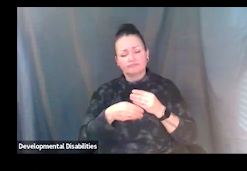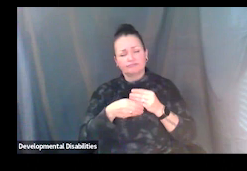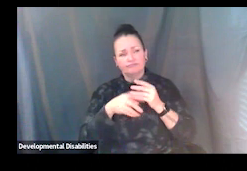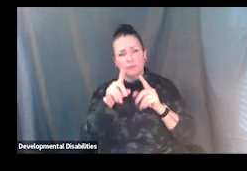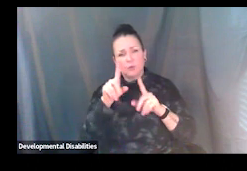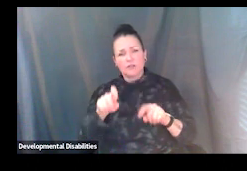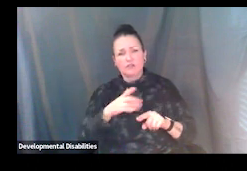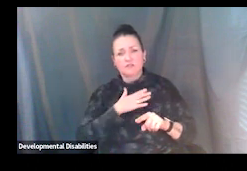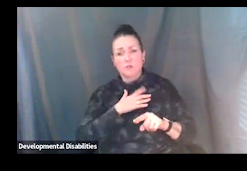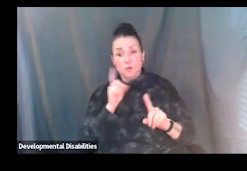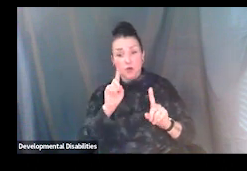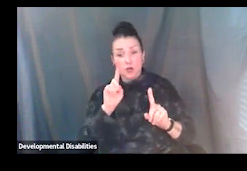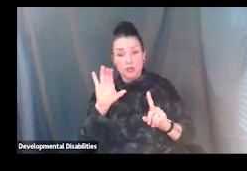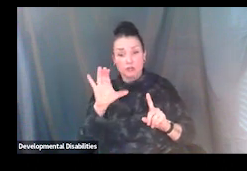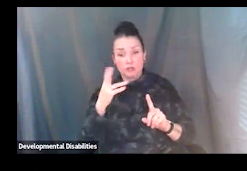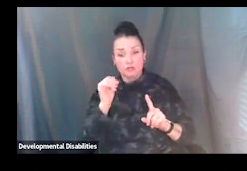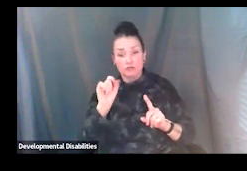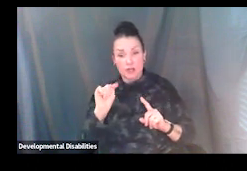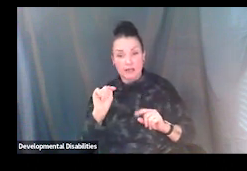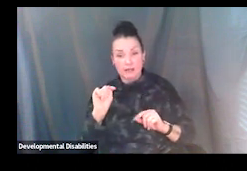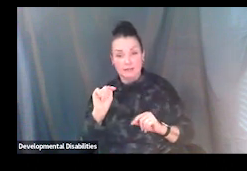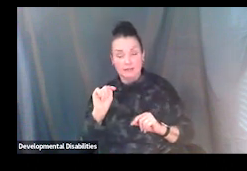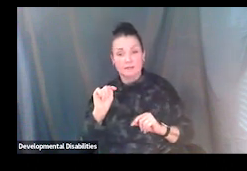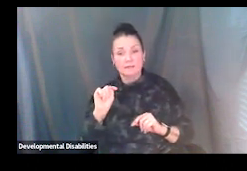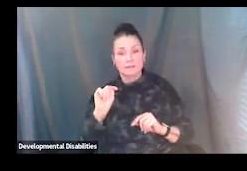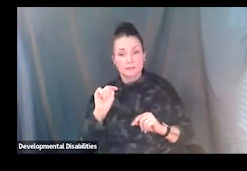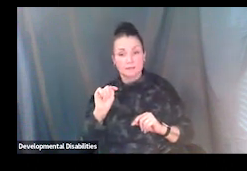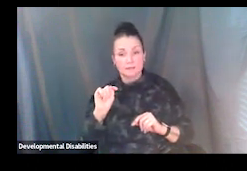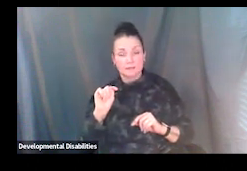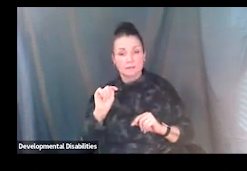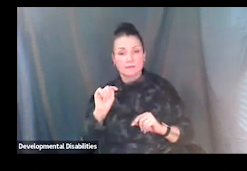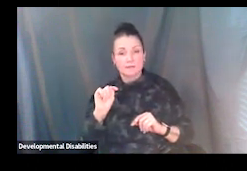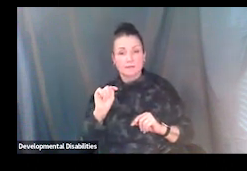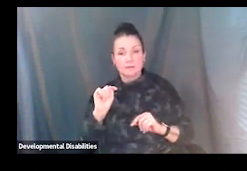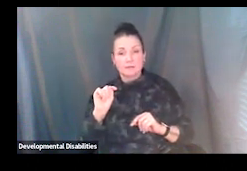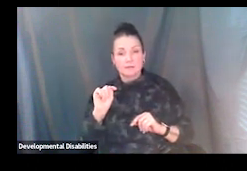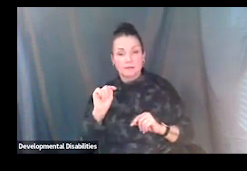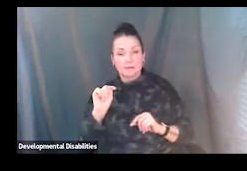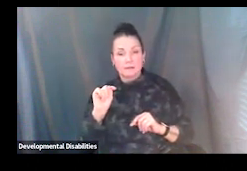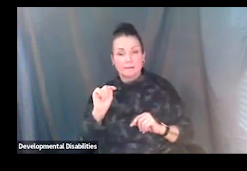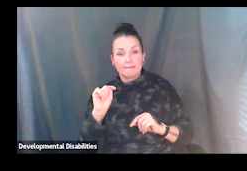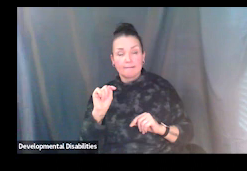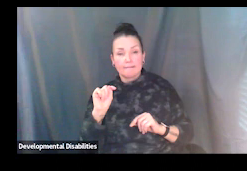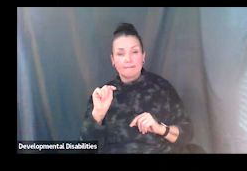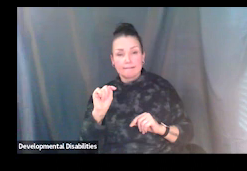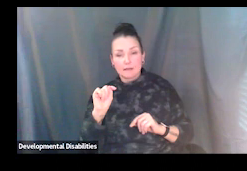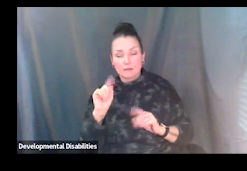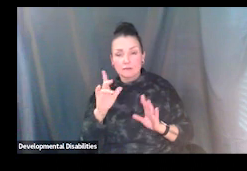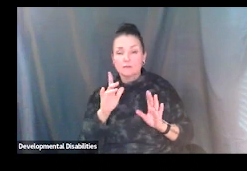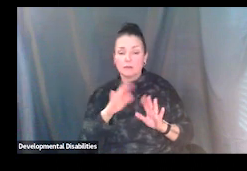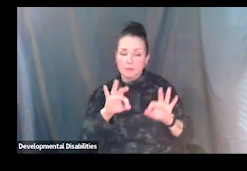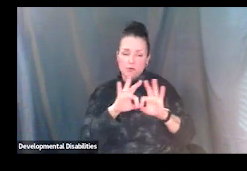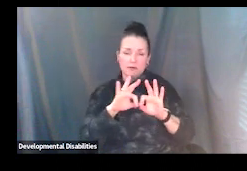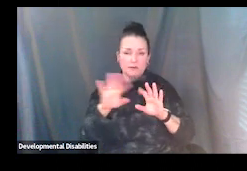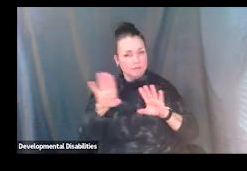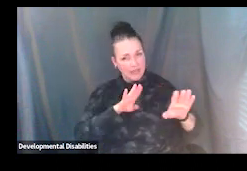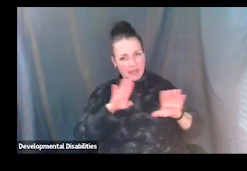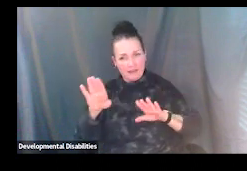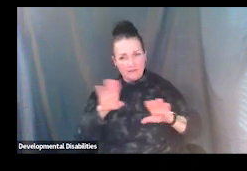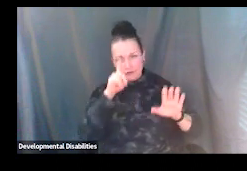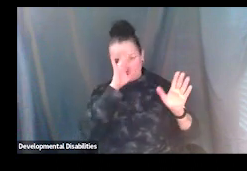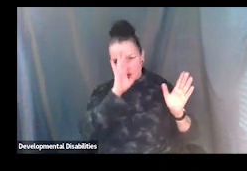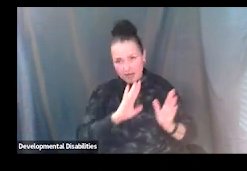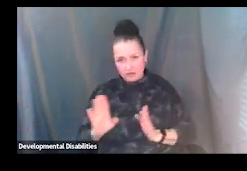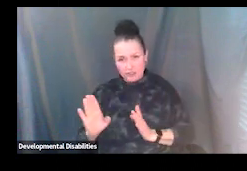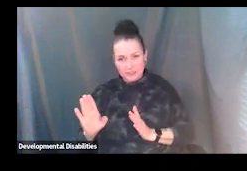answer. I think it comes back to getting those behavioral strategies. So the Canadian